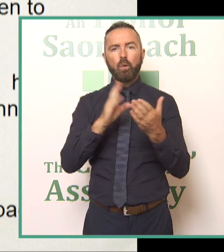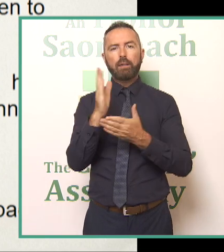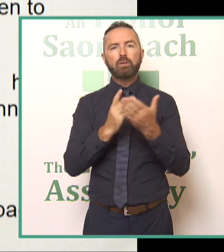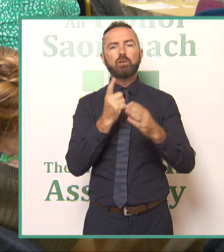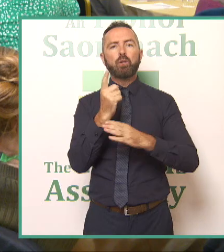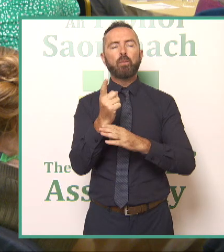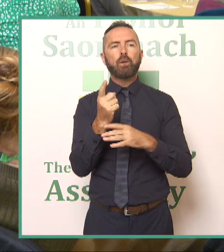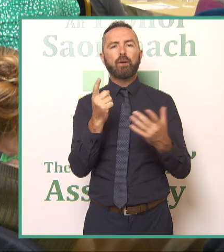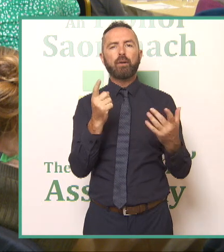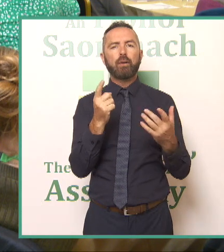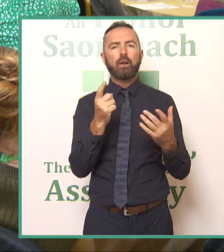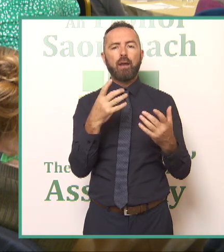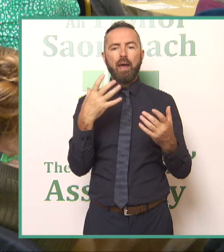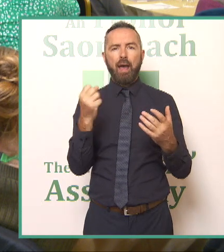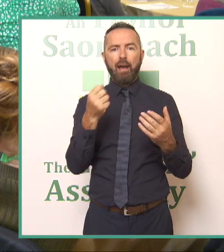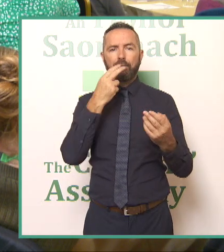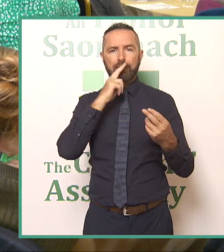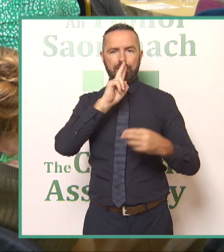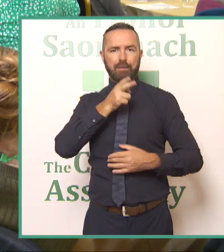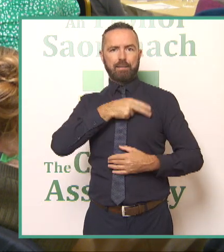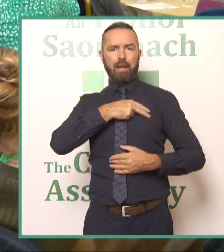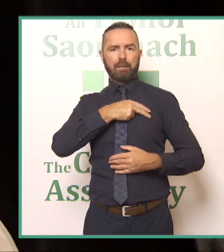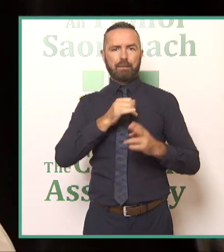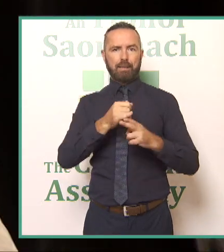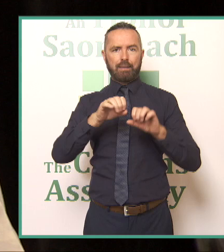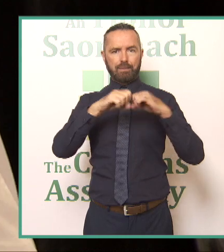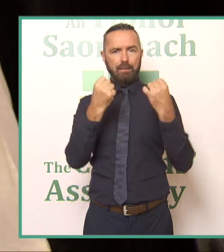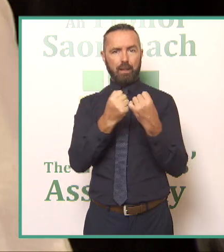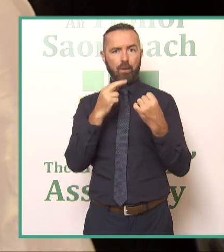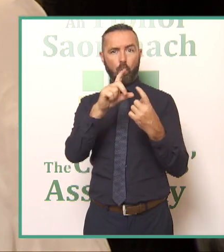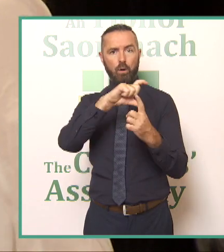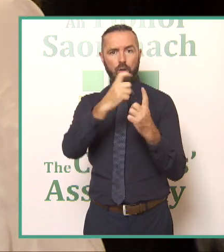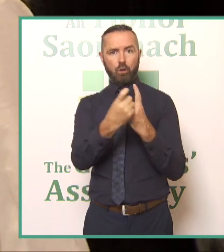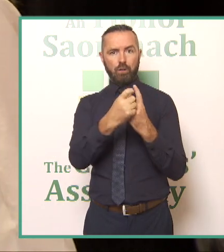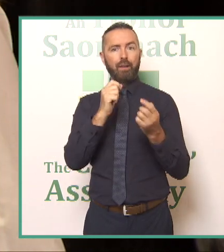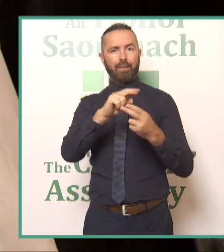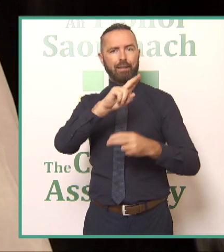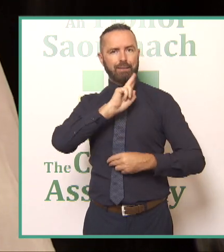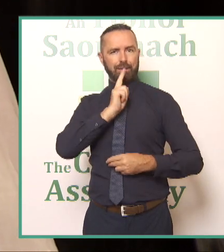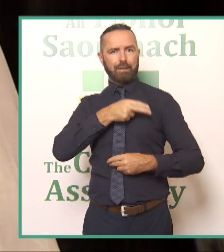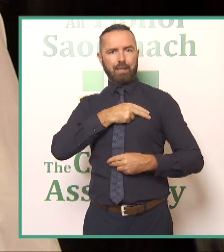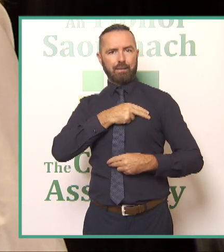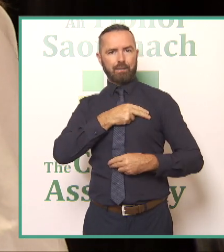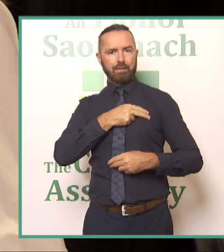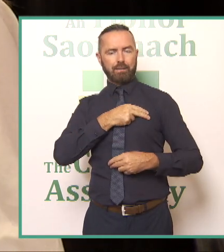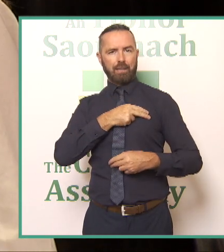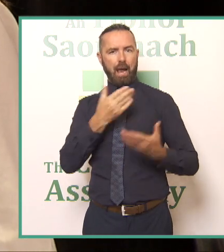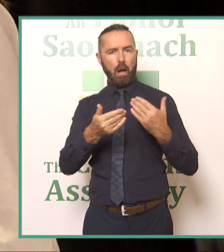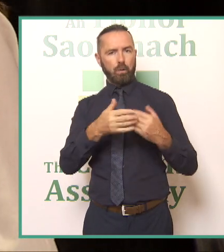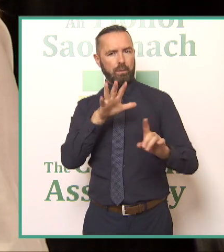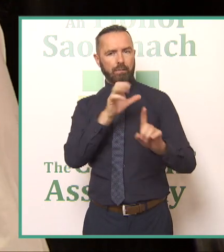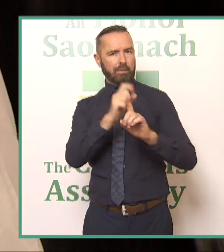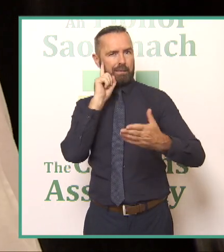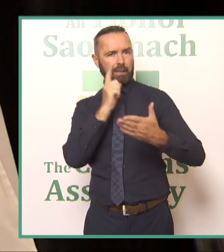somebody is given a status in society or in that culture, that status is measured in cattle. So cattle